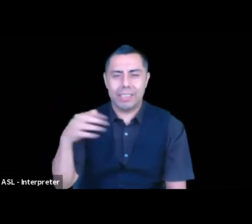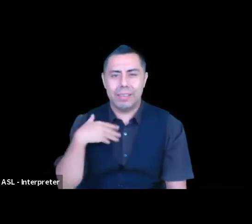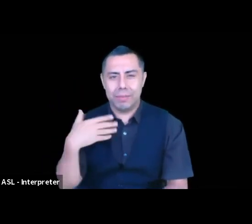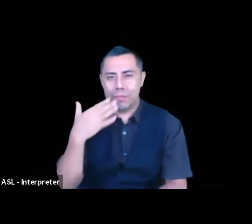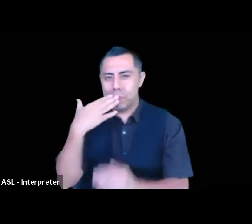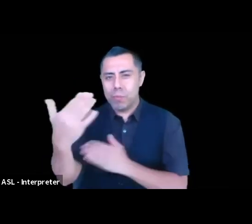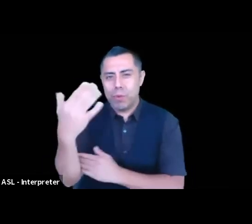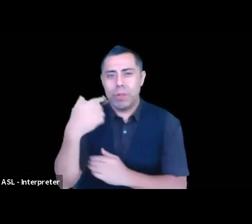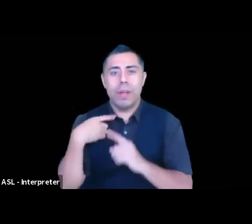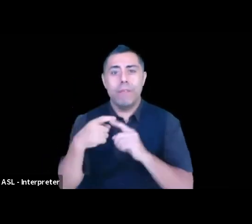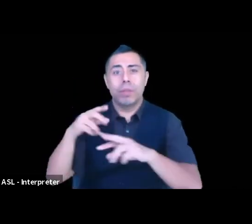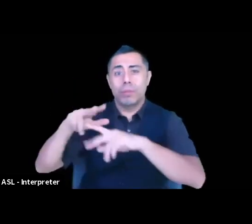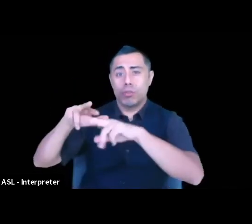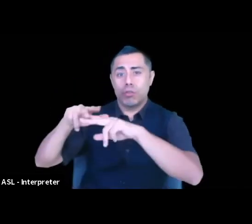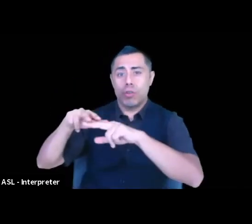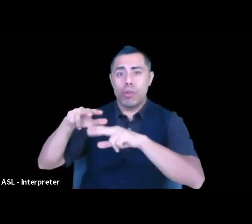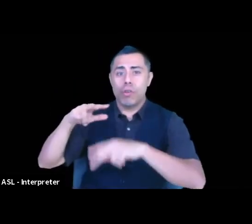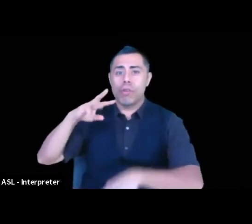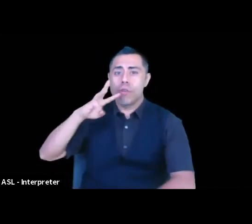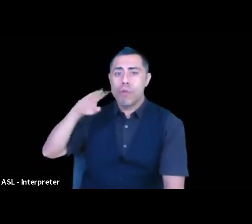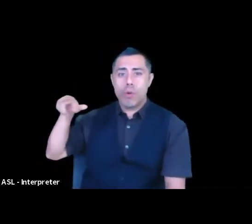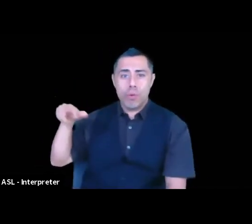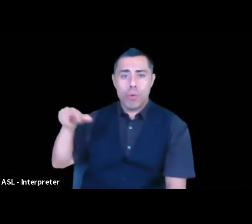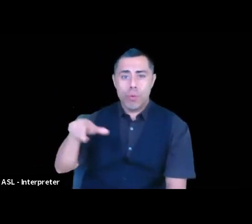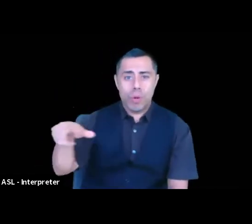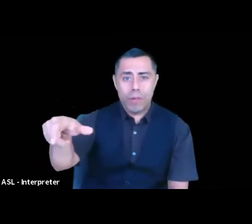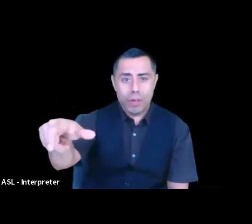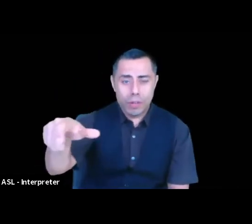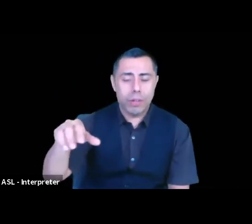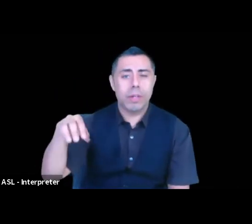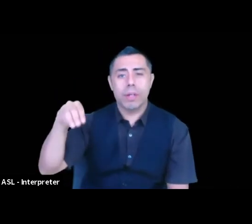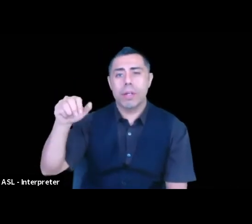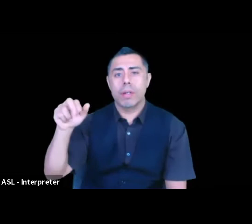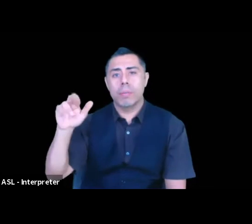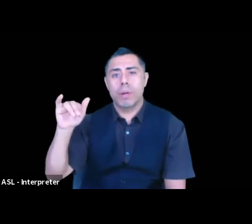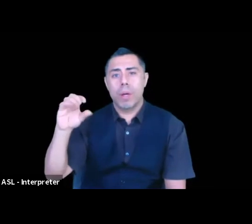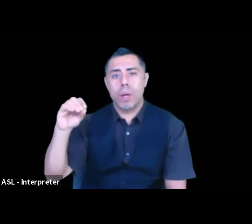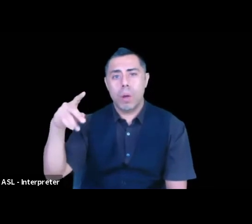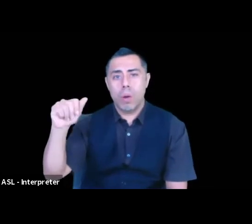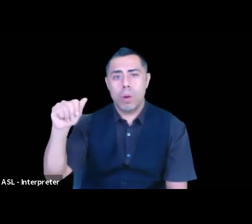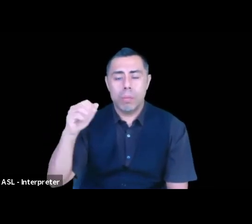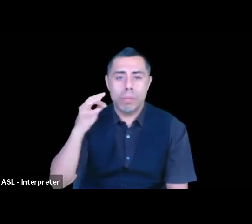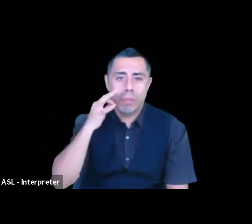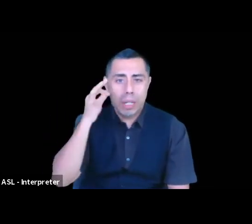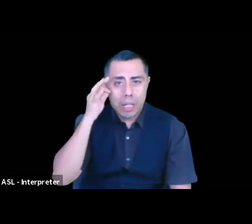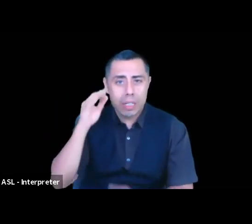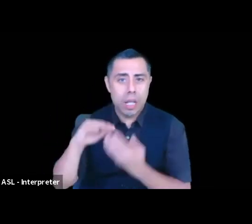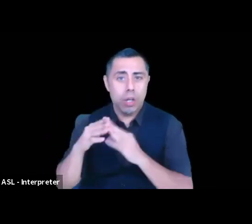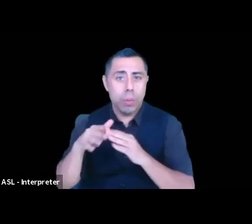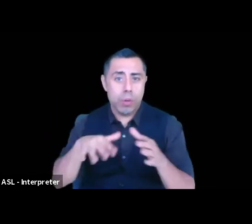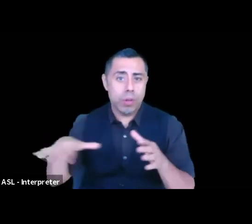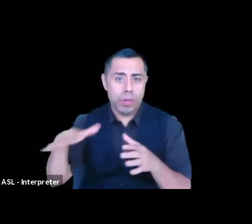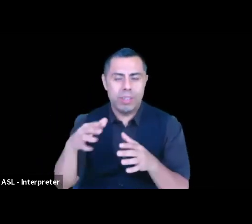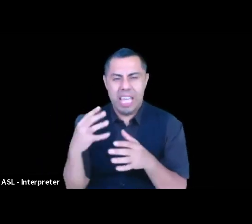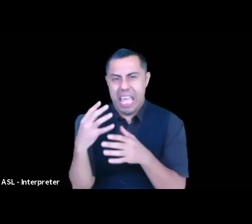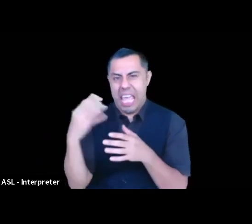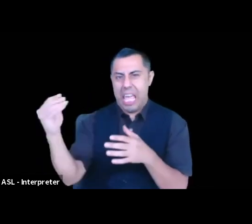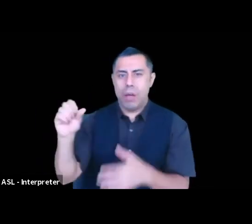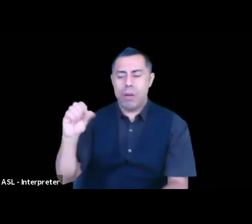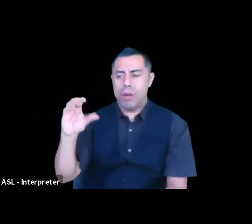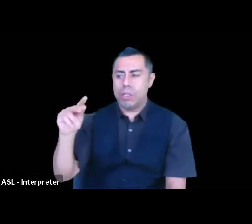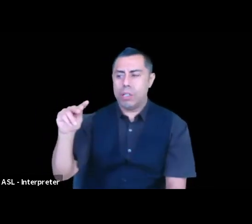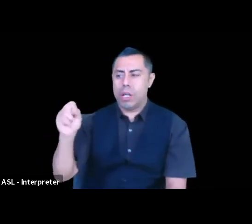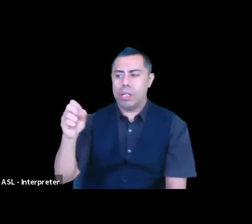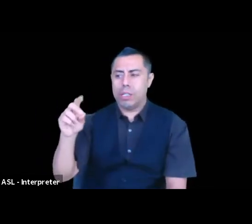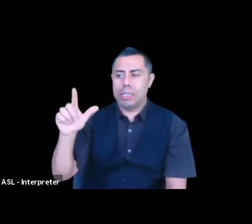River, the Salt River Pima Maricopa Indian Community, which is based right outside of Scottsdale, Arizona,